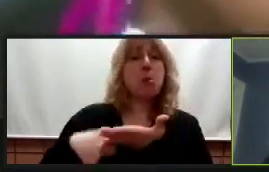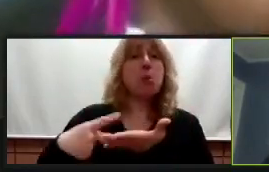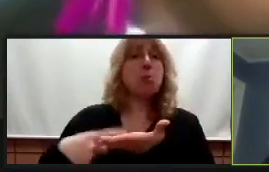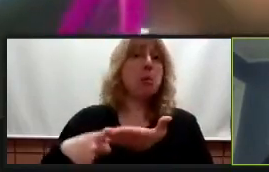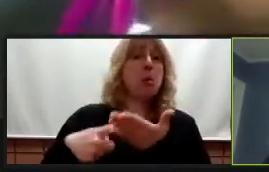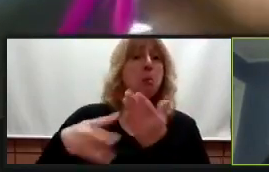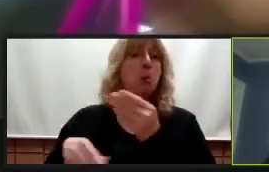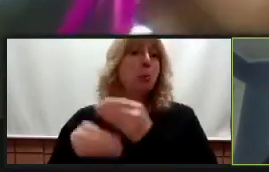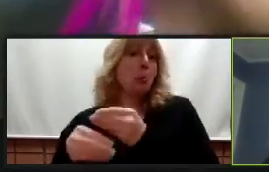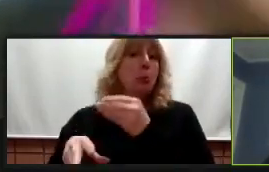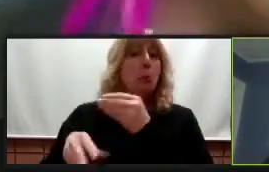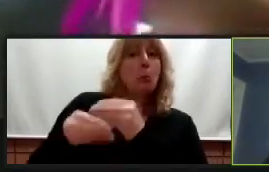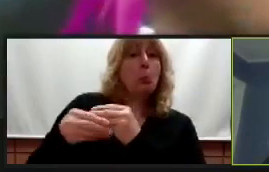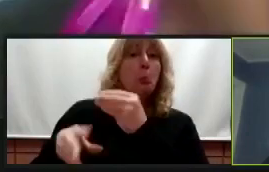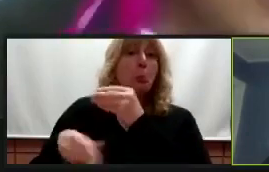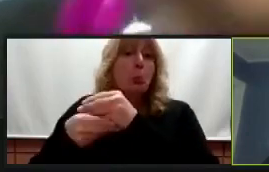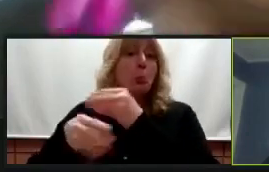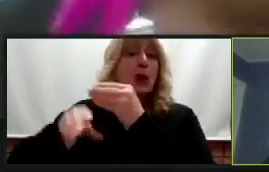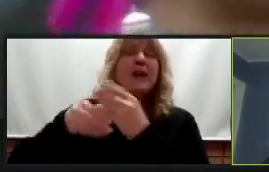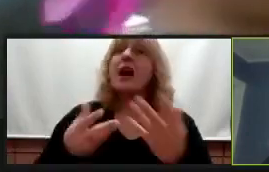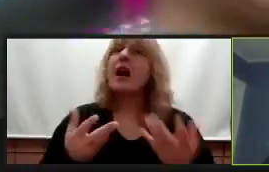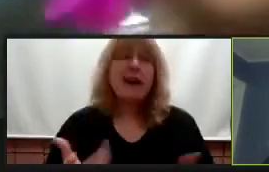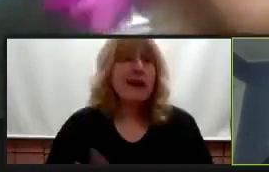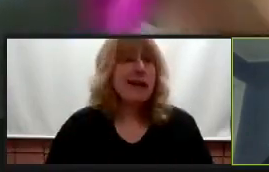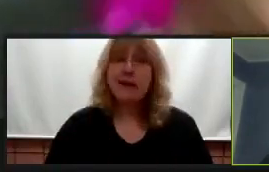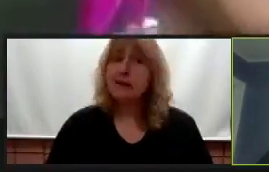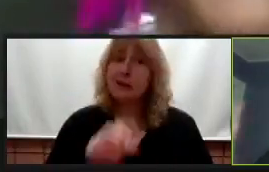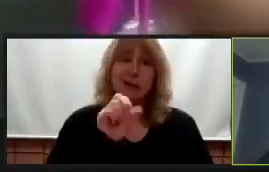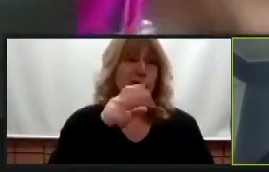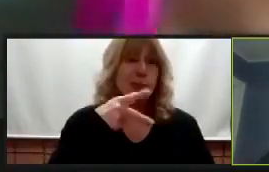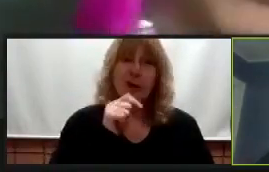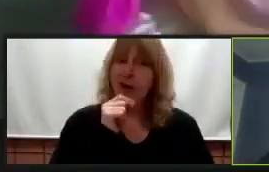think so. Nobody wants to be in the middle of this. Now, listen,